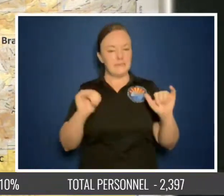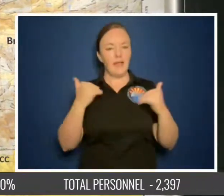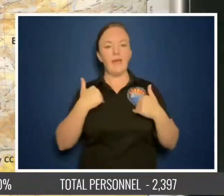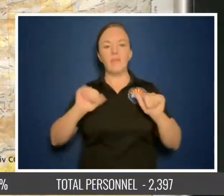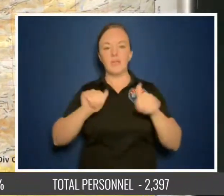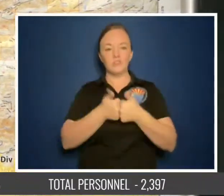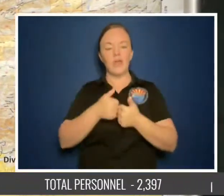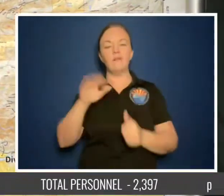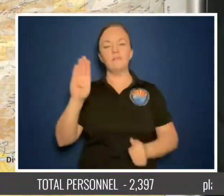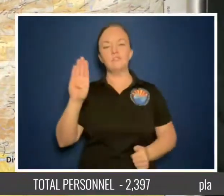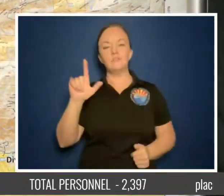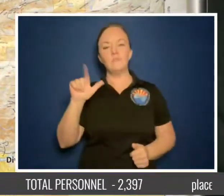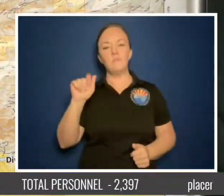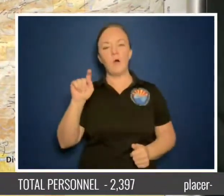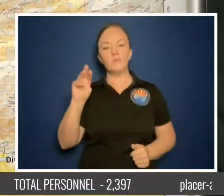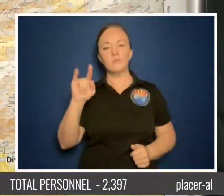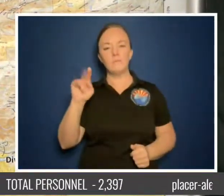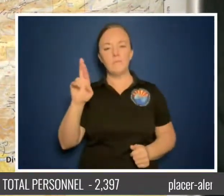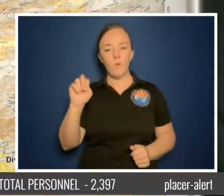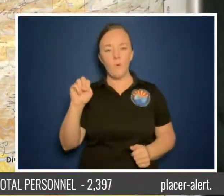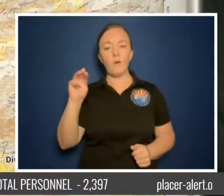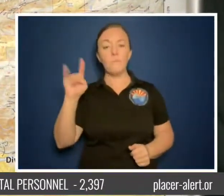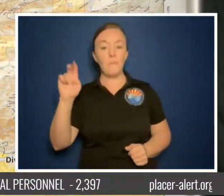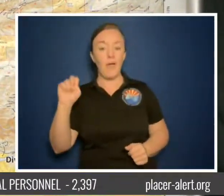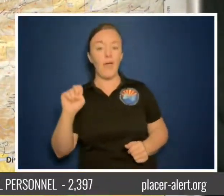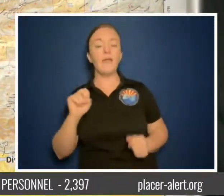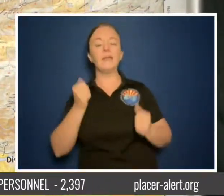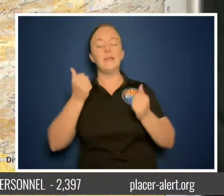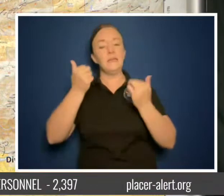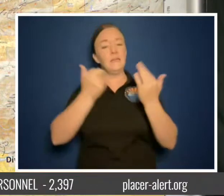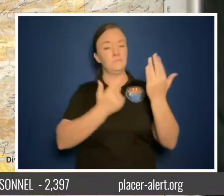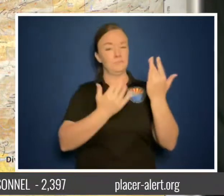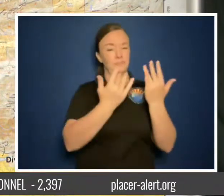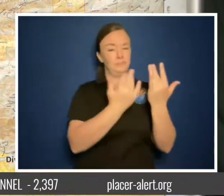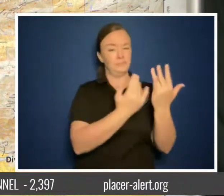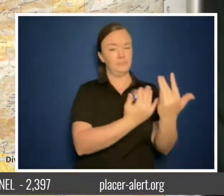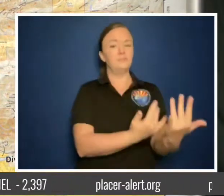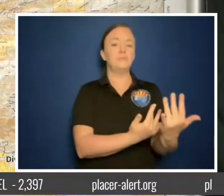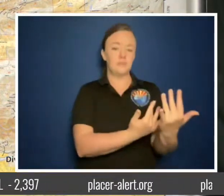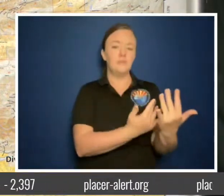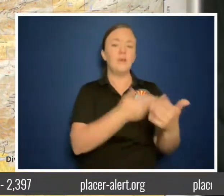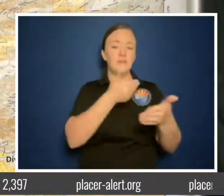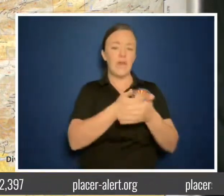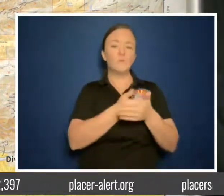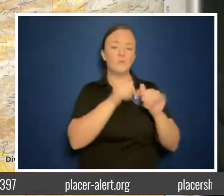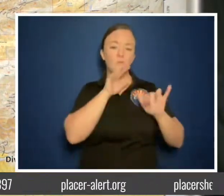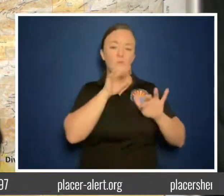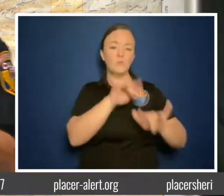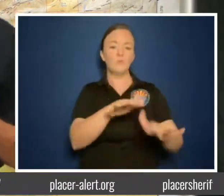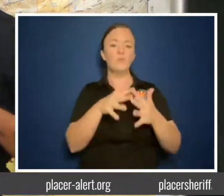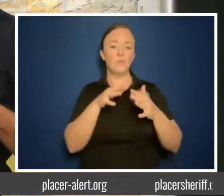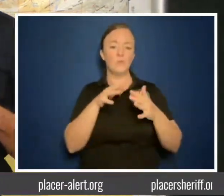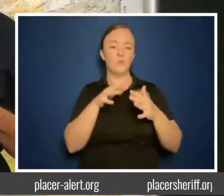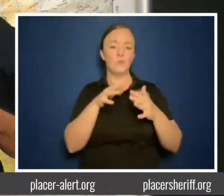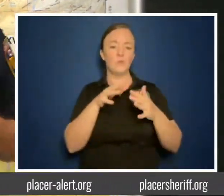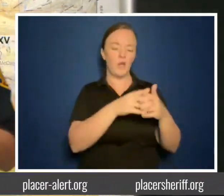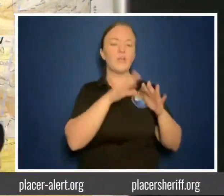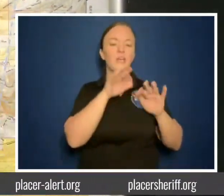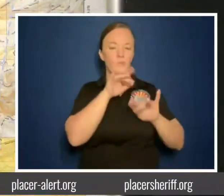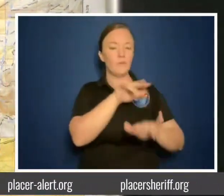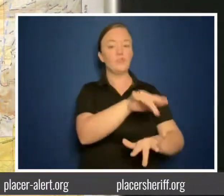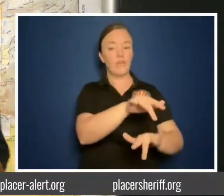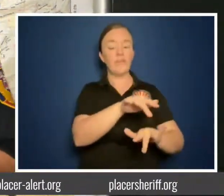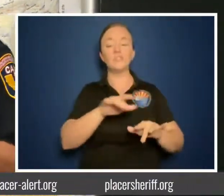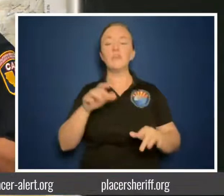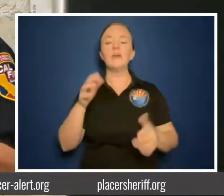Placer County side does come down to the river and has been burned in. We have line from Volcanoville Road here down into the American River drainage, but we have a lot of work to do to